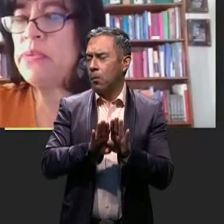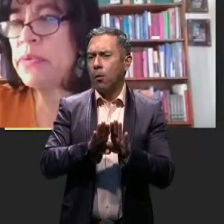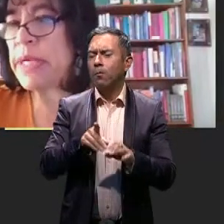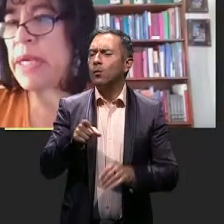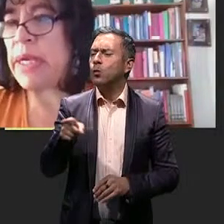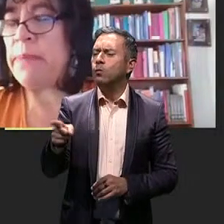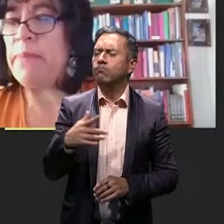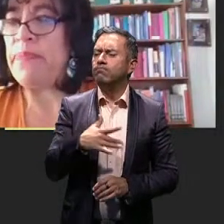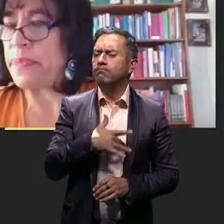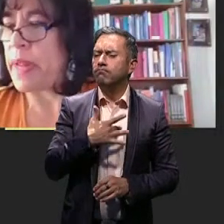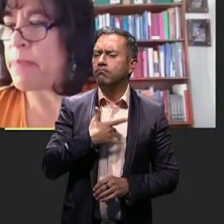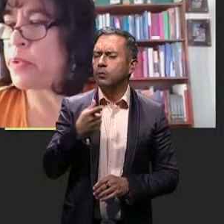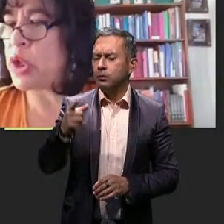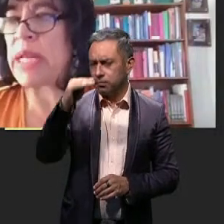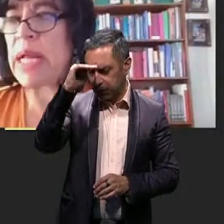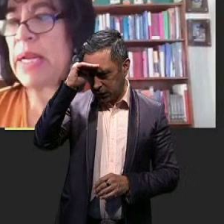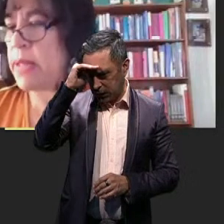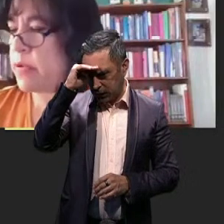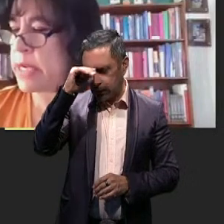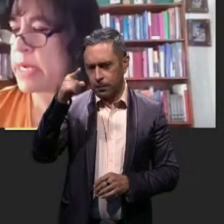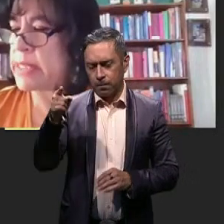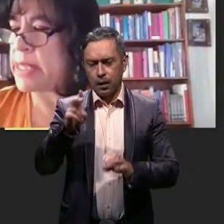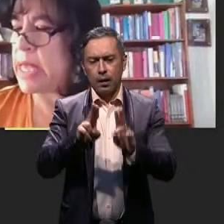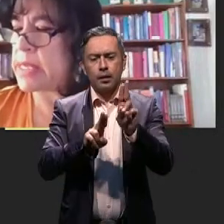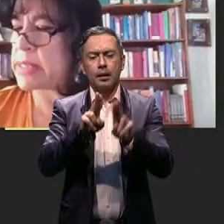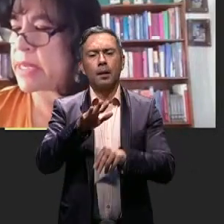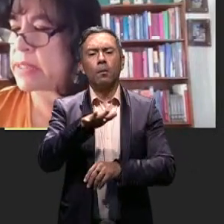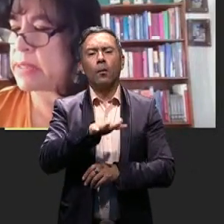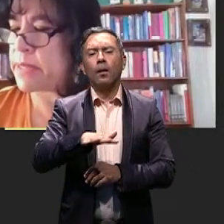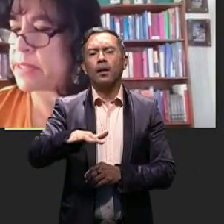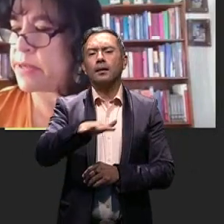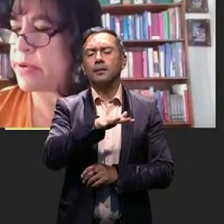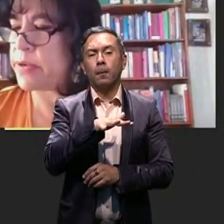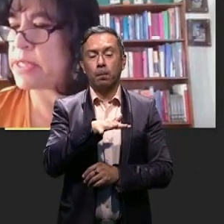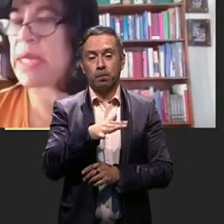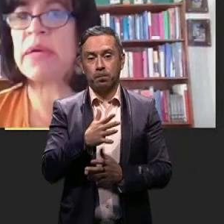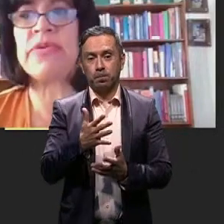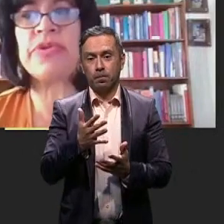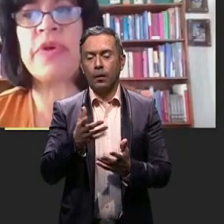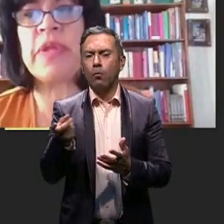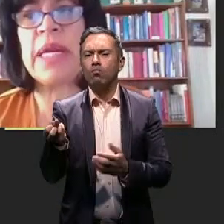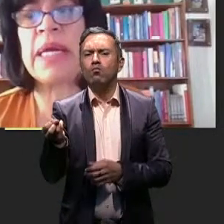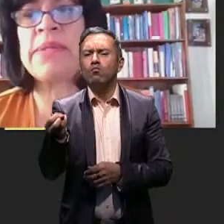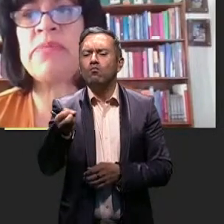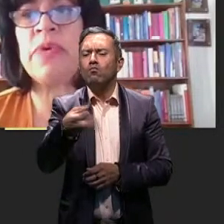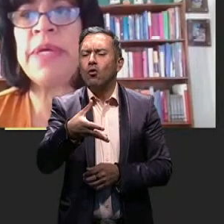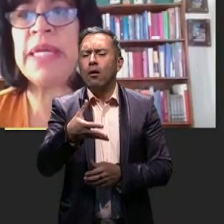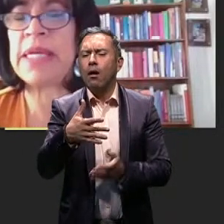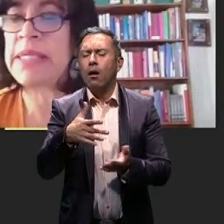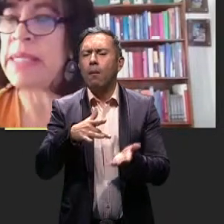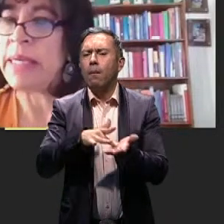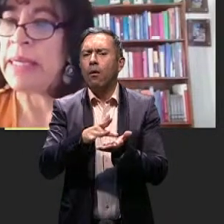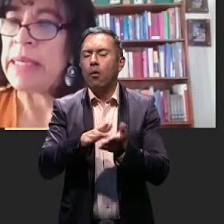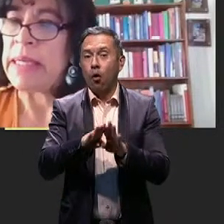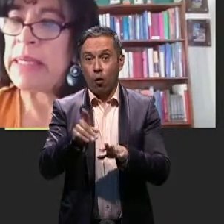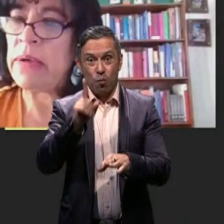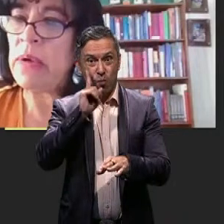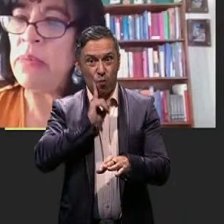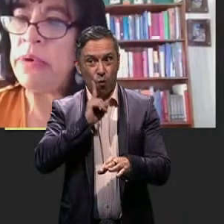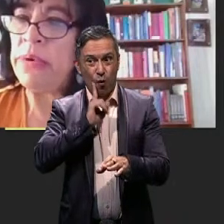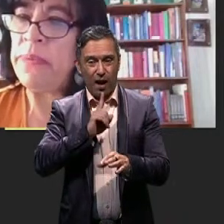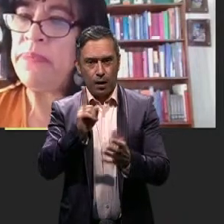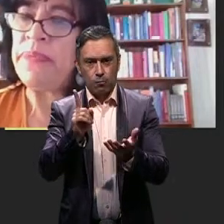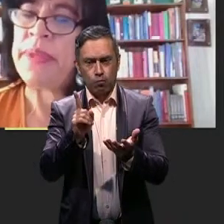que aporta a la democracia esta participación, esta how the inclusión participation and inclusion of women